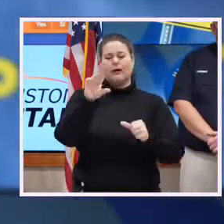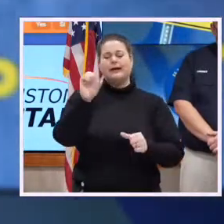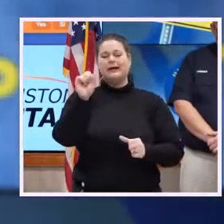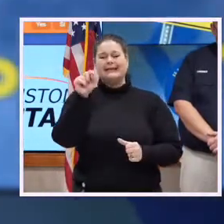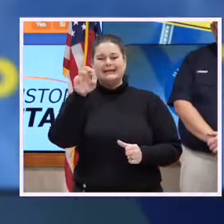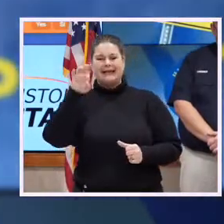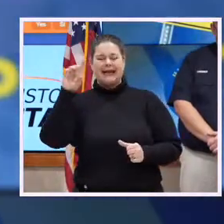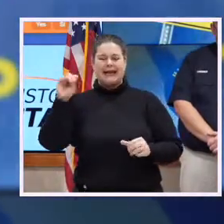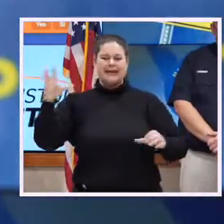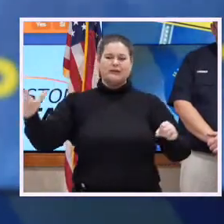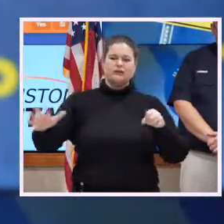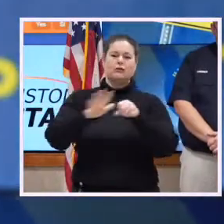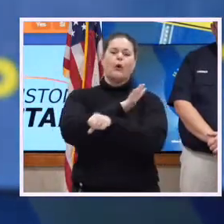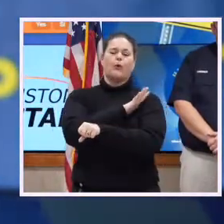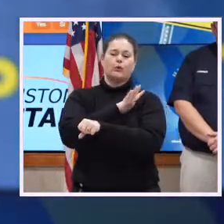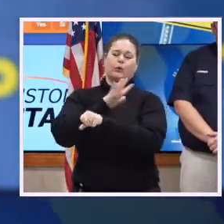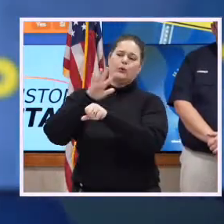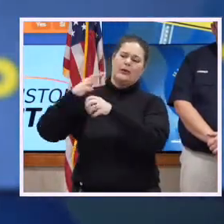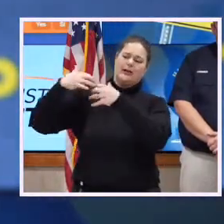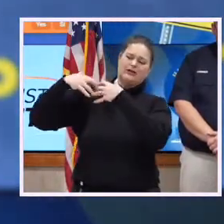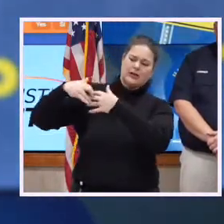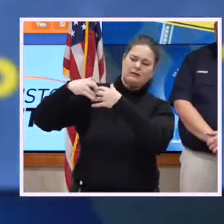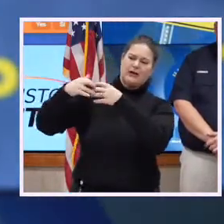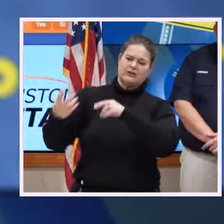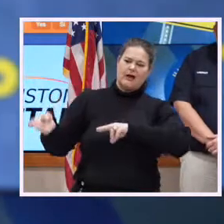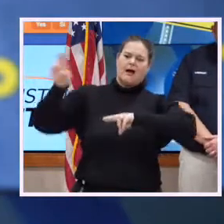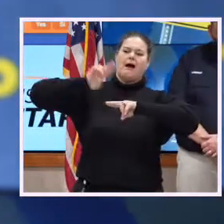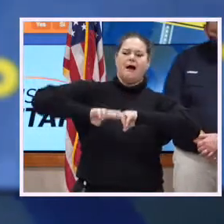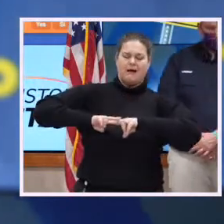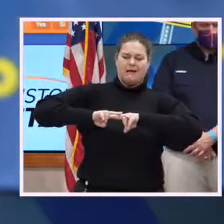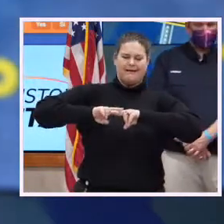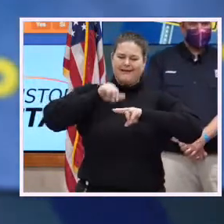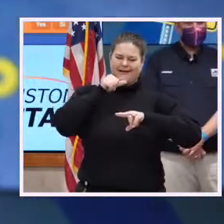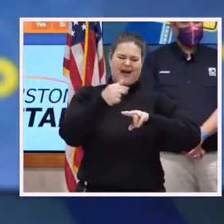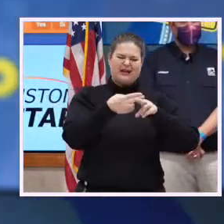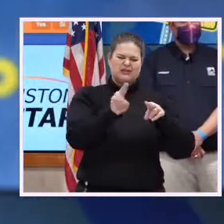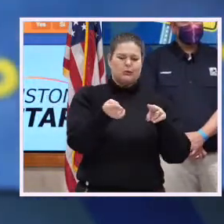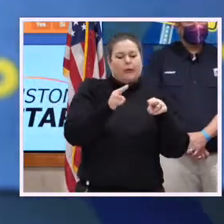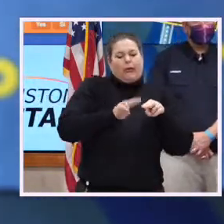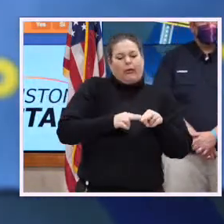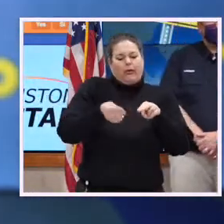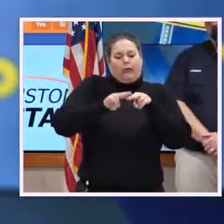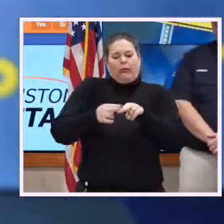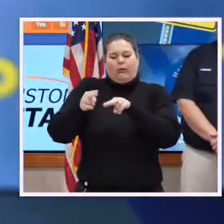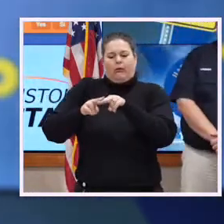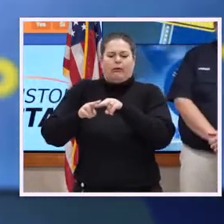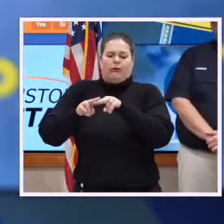generation gains, not one-time generation gains that are simply offset by losses somewhere else.